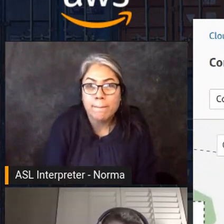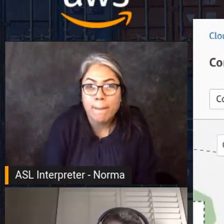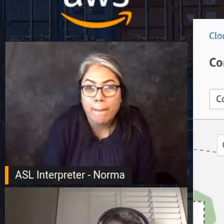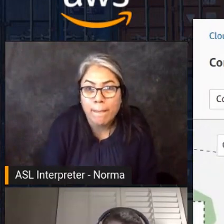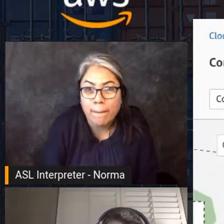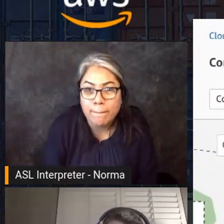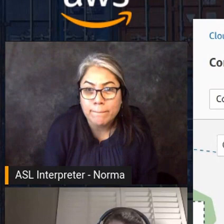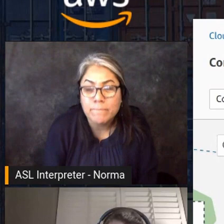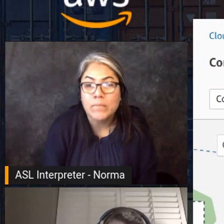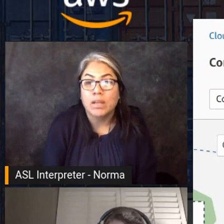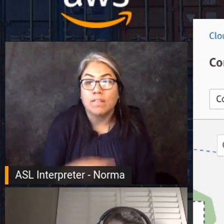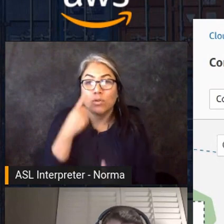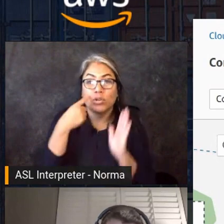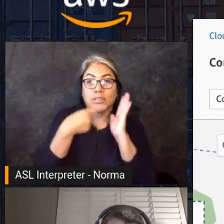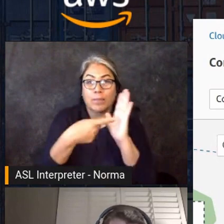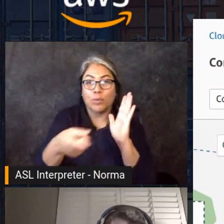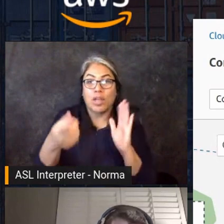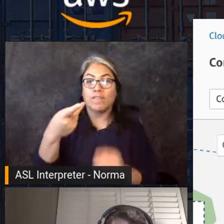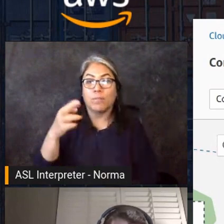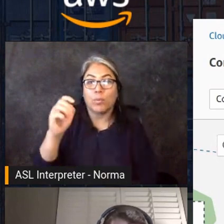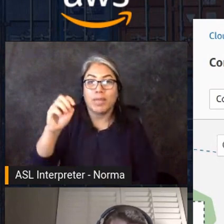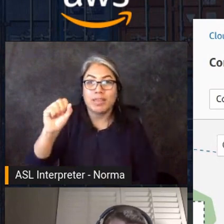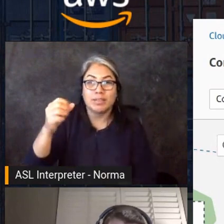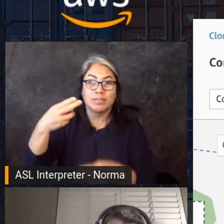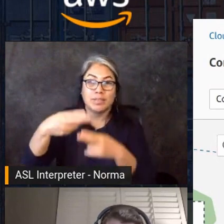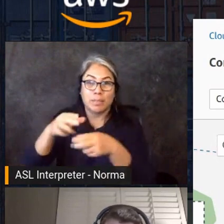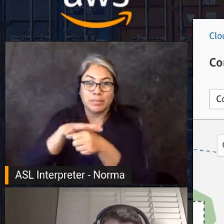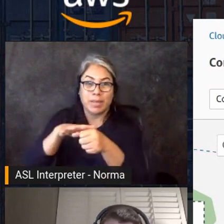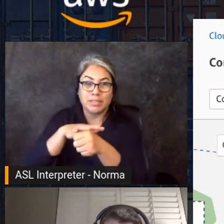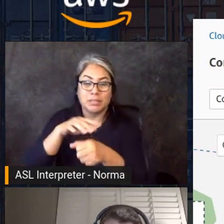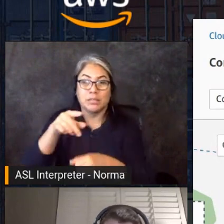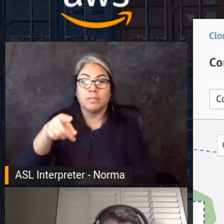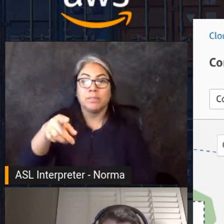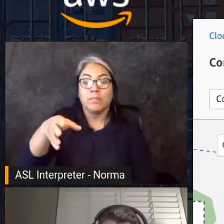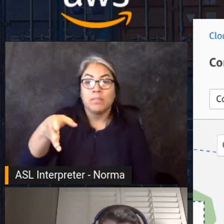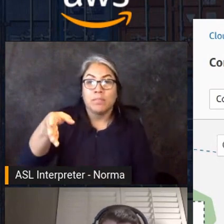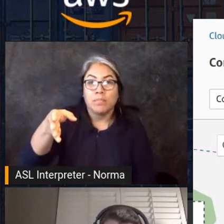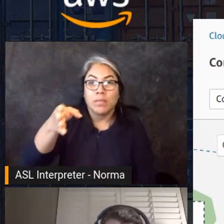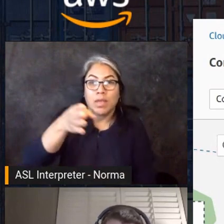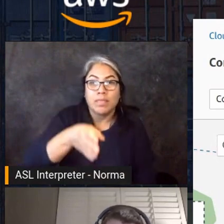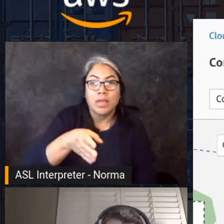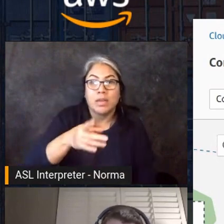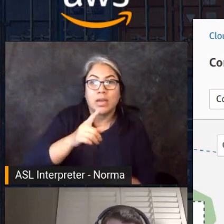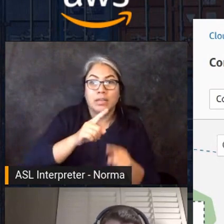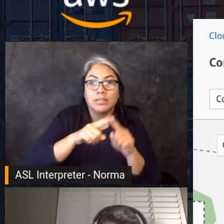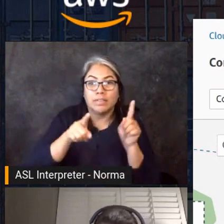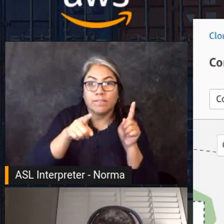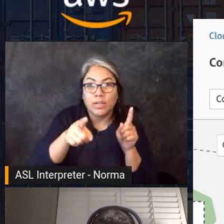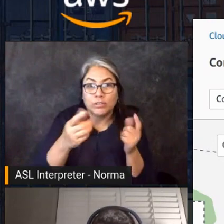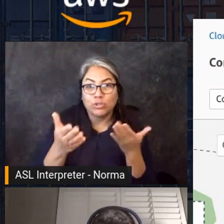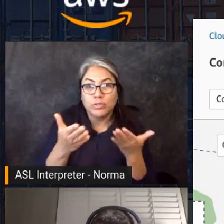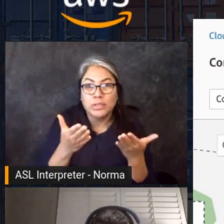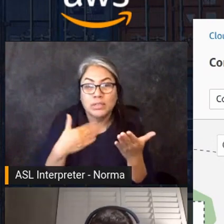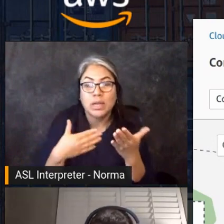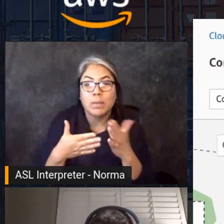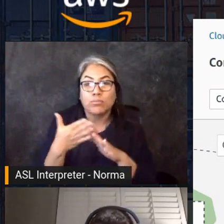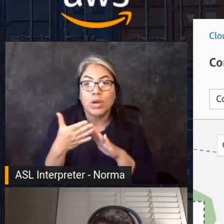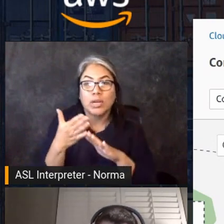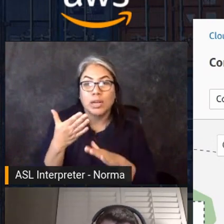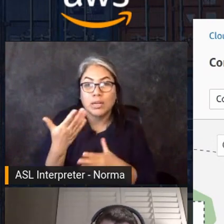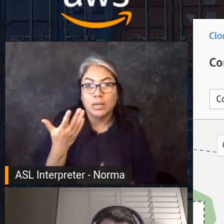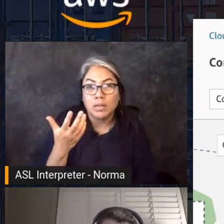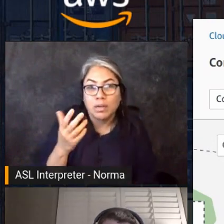for example, here I have a Prometheus namespace, and then a couple different EKS services where I'm running an ADOT